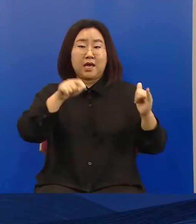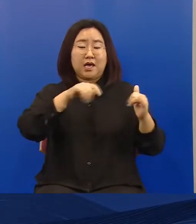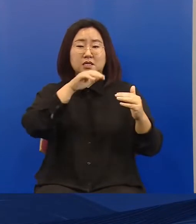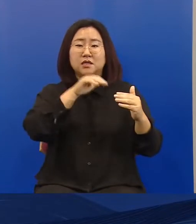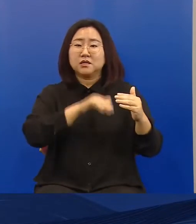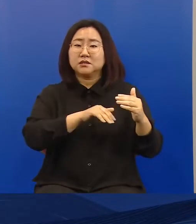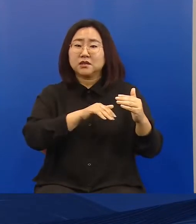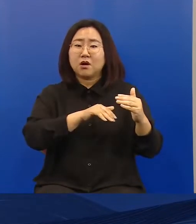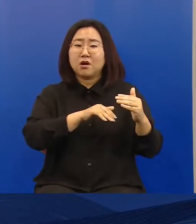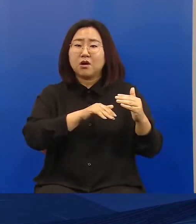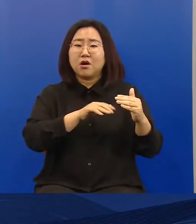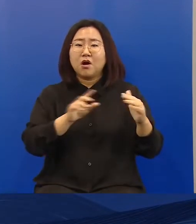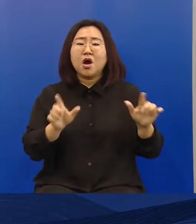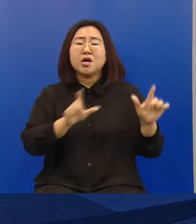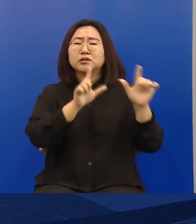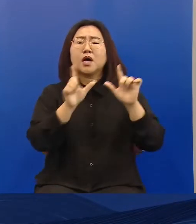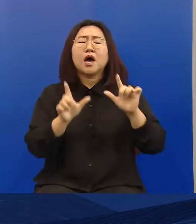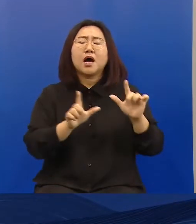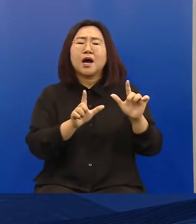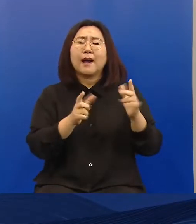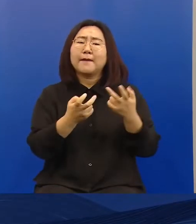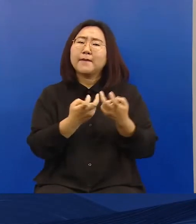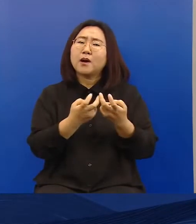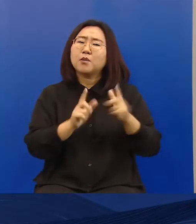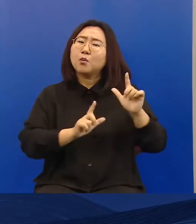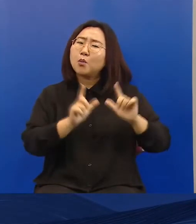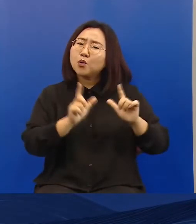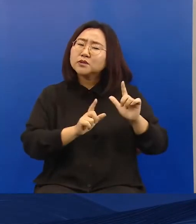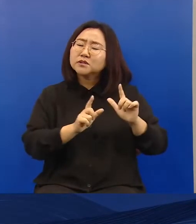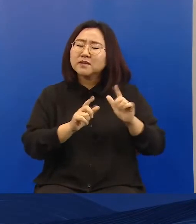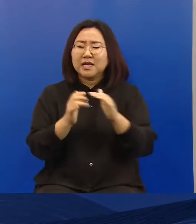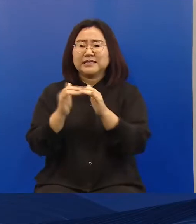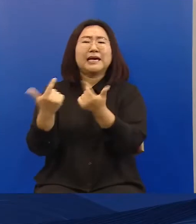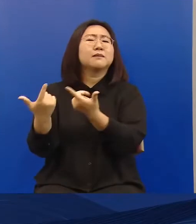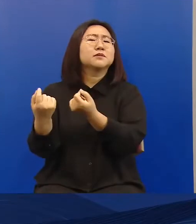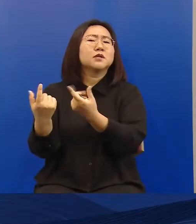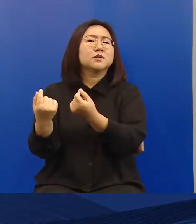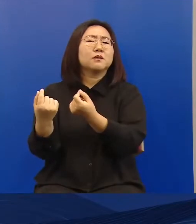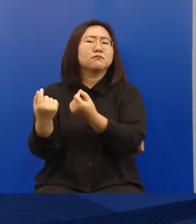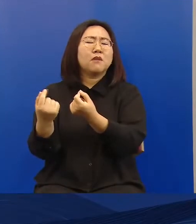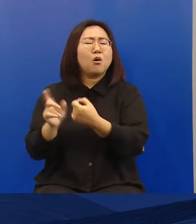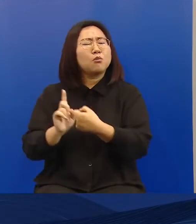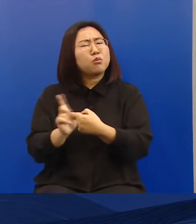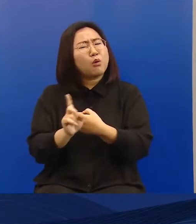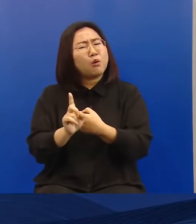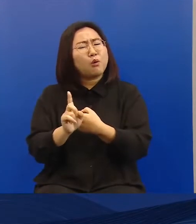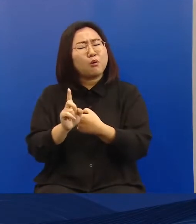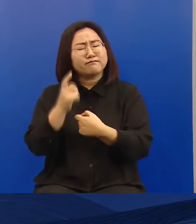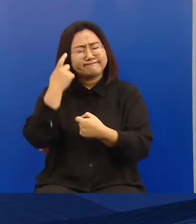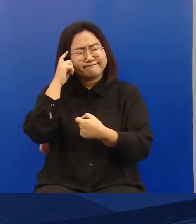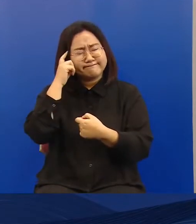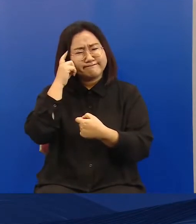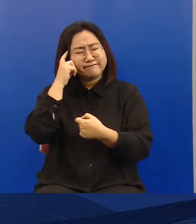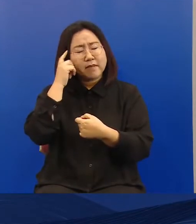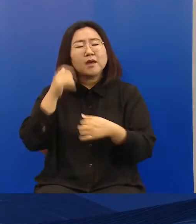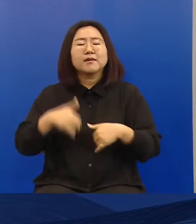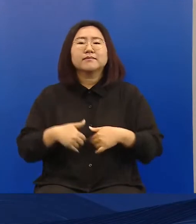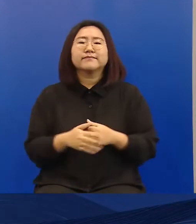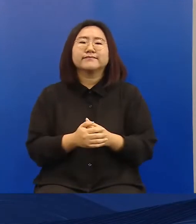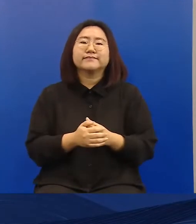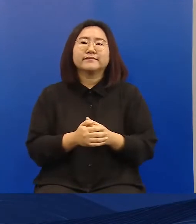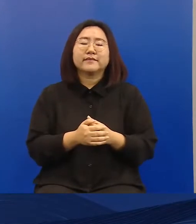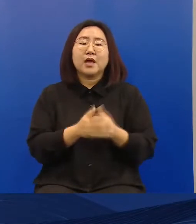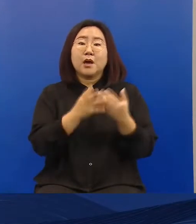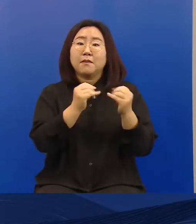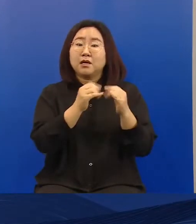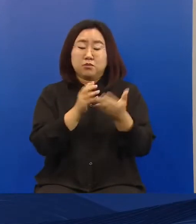with disabilities and how they can live humane lives in our